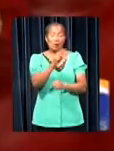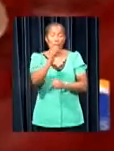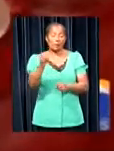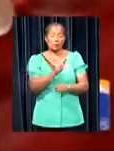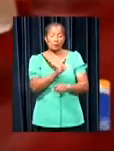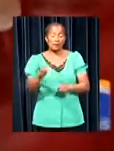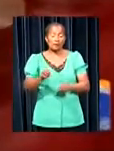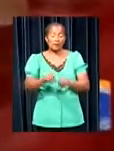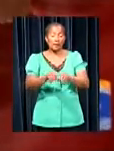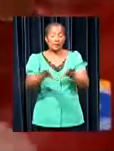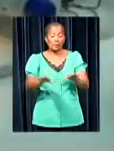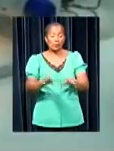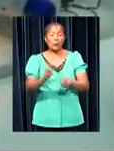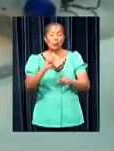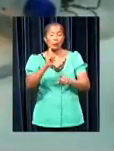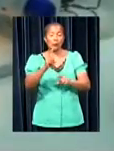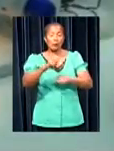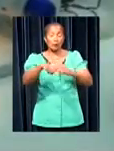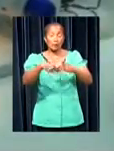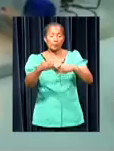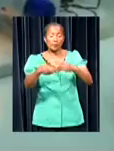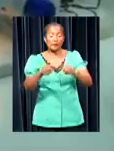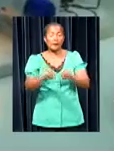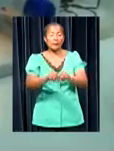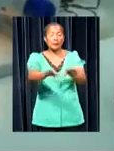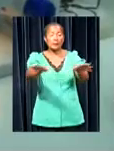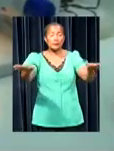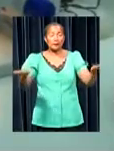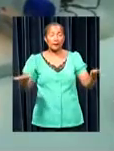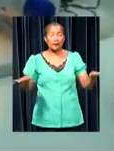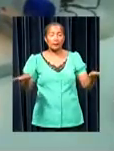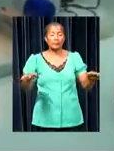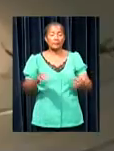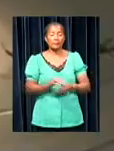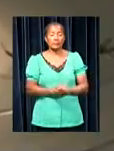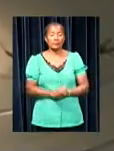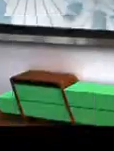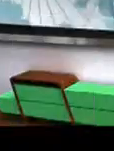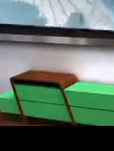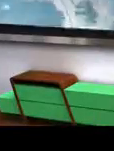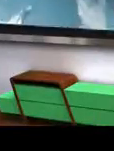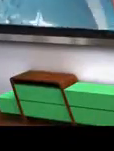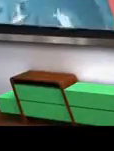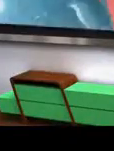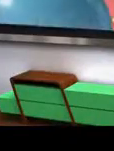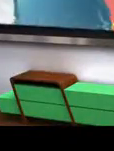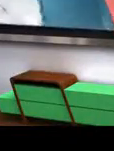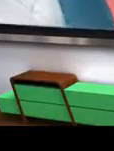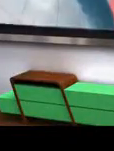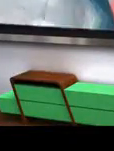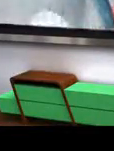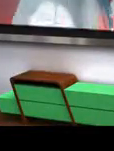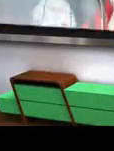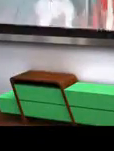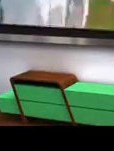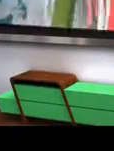contribute to the fight of the Zika epidemic effectively. That